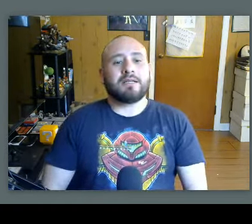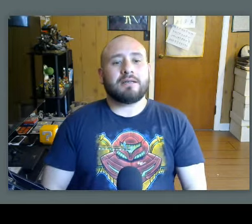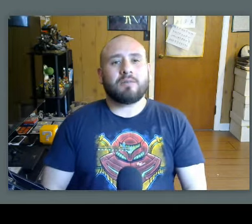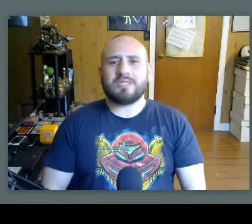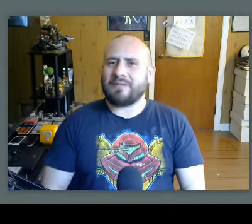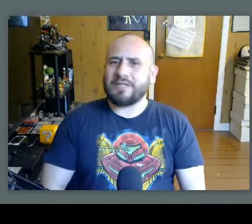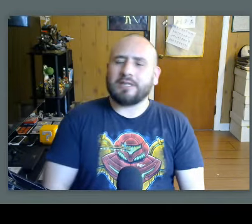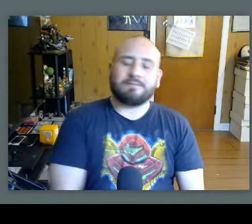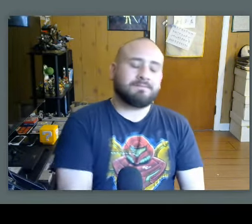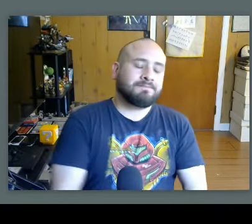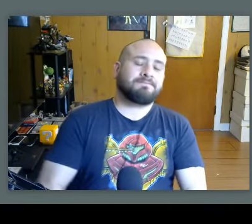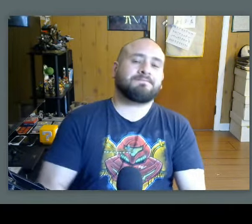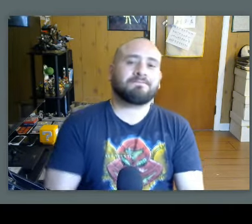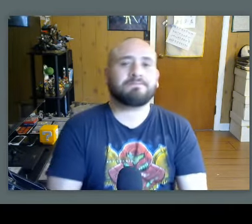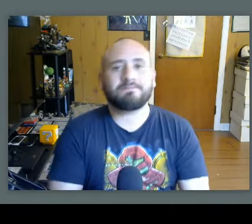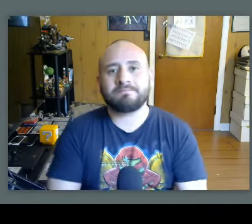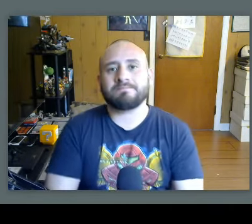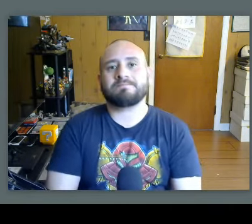what's the sign for dinner?